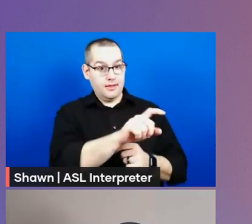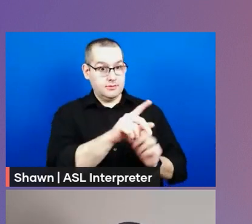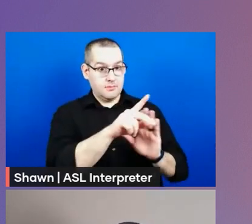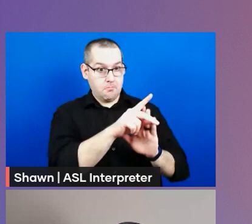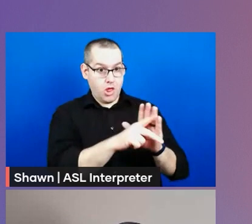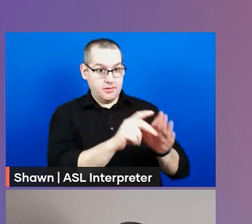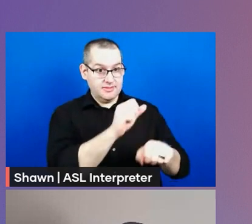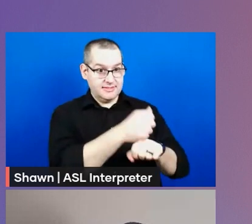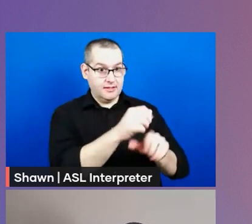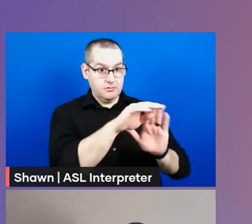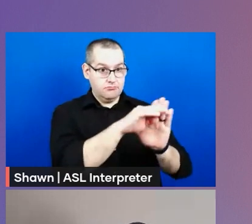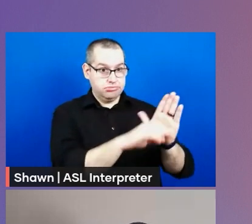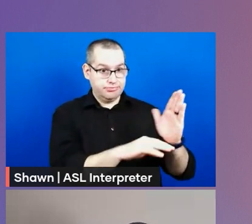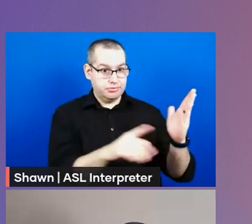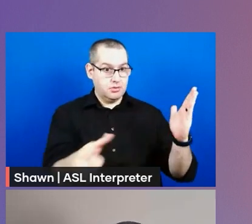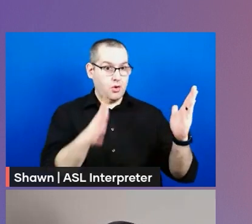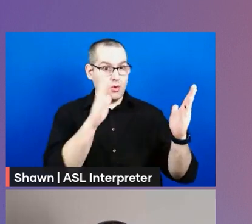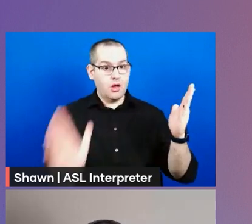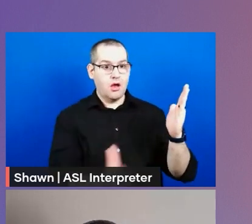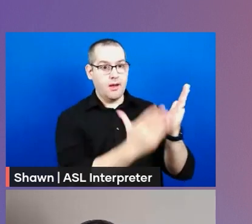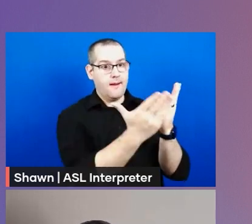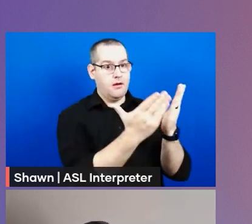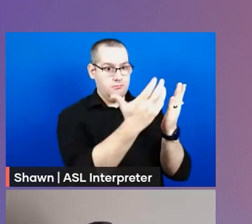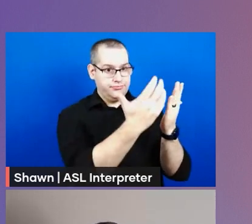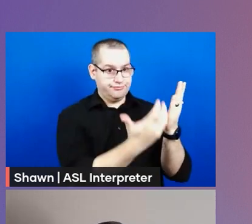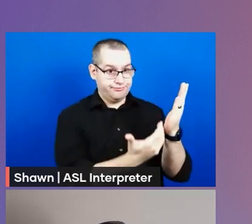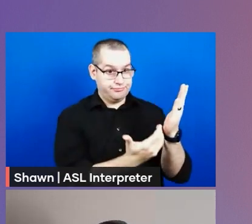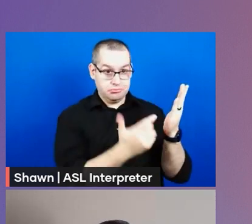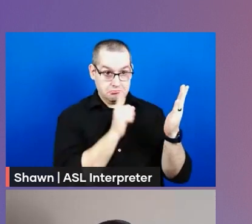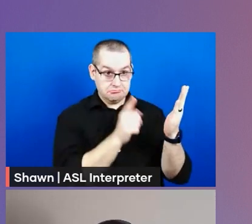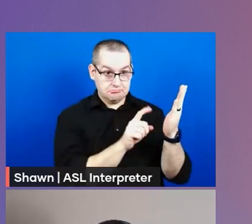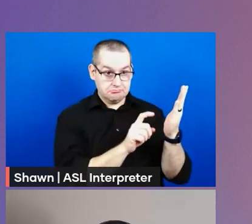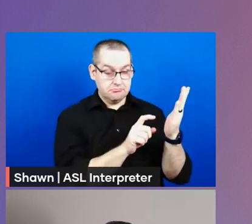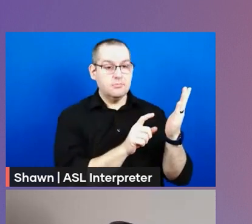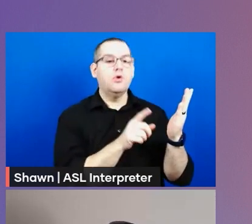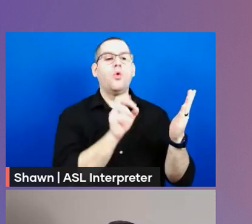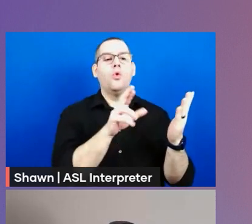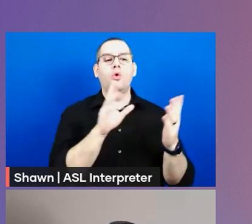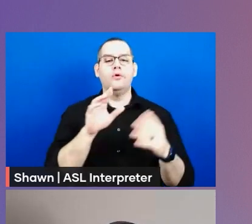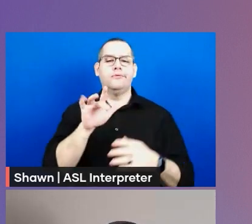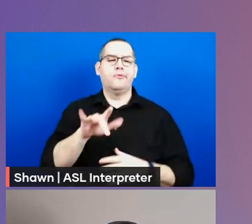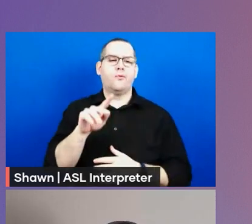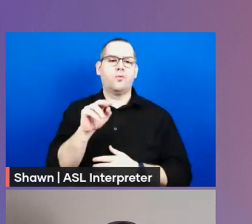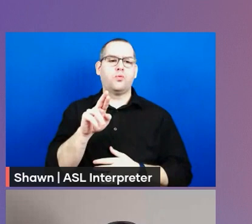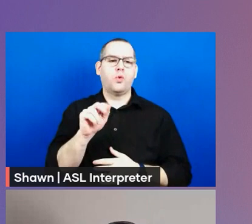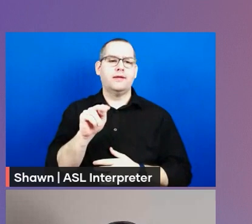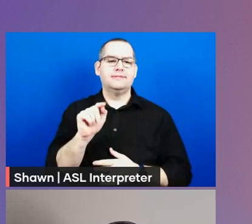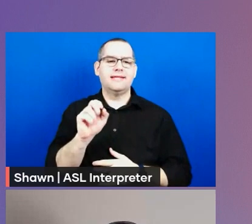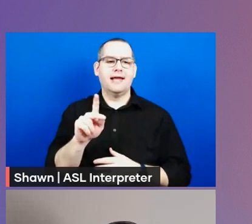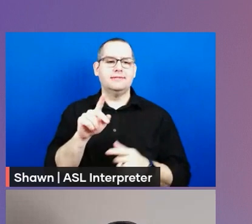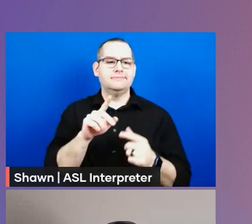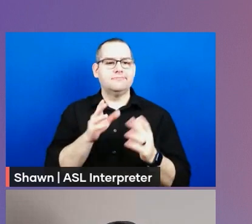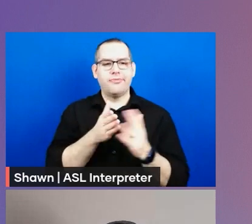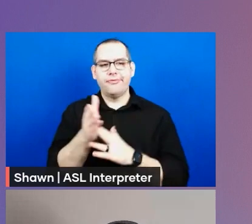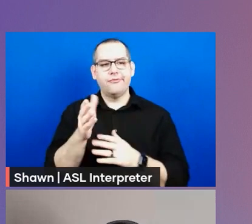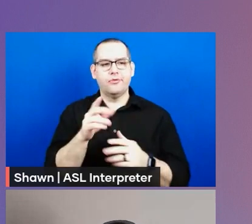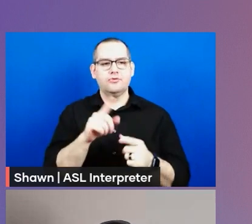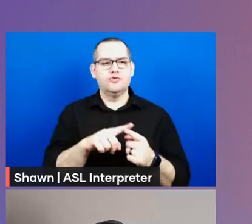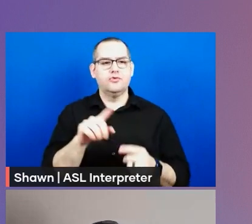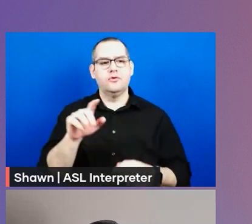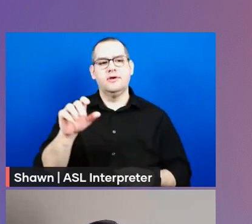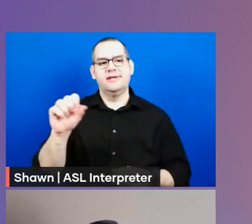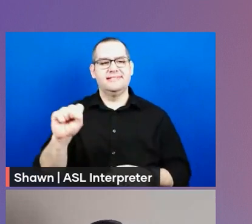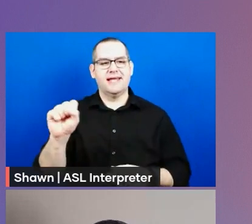within Terraform Cloud, or you can use this run task to do the call out to